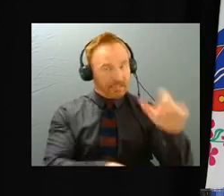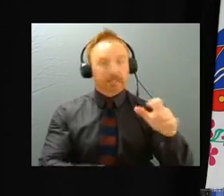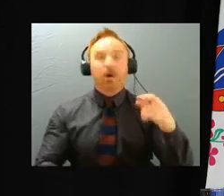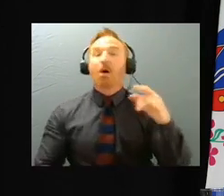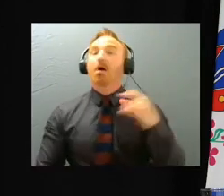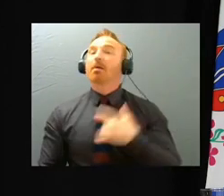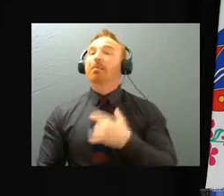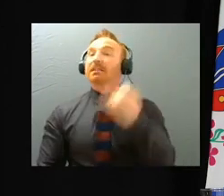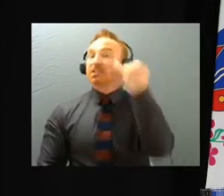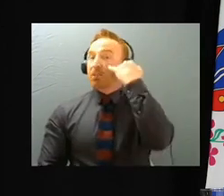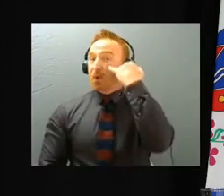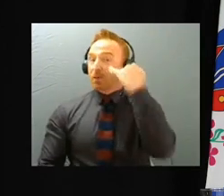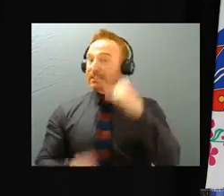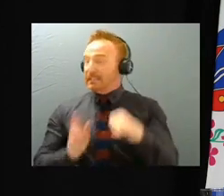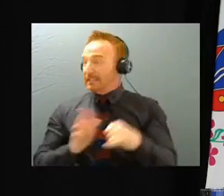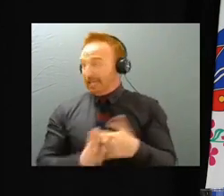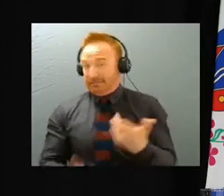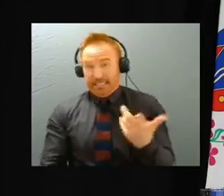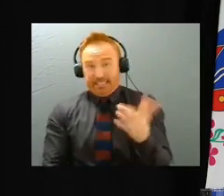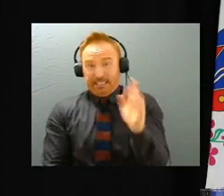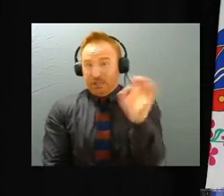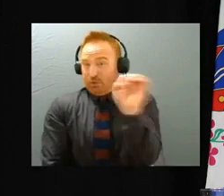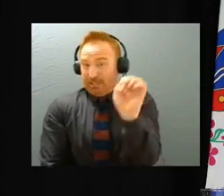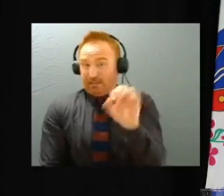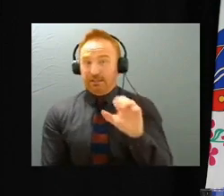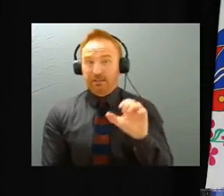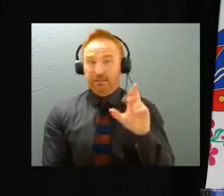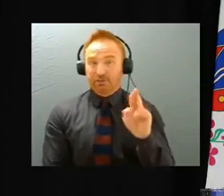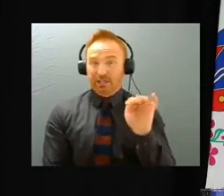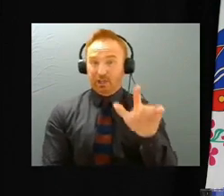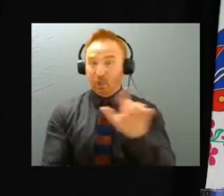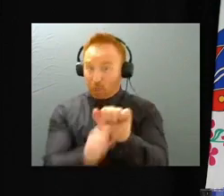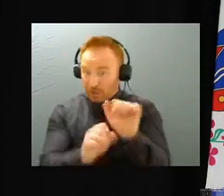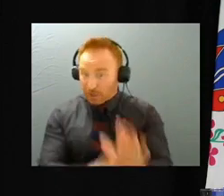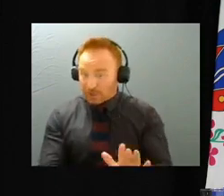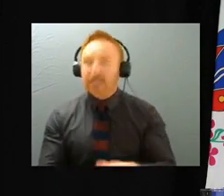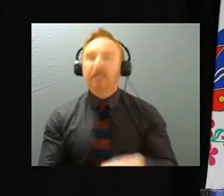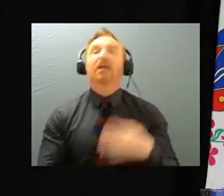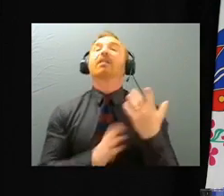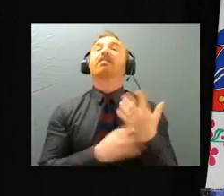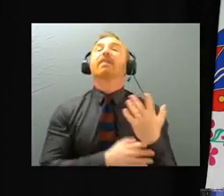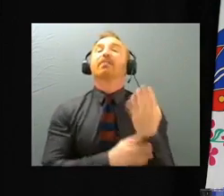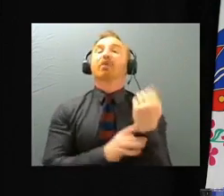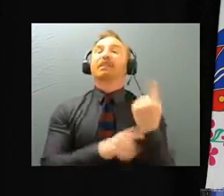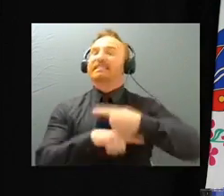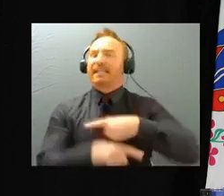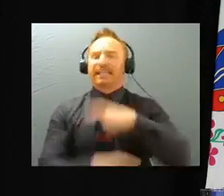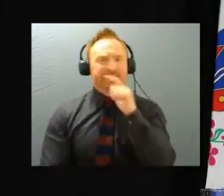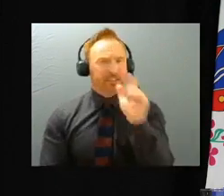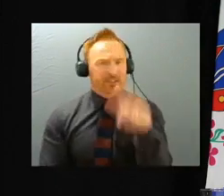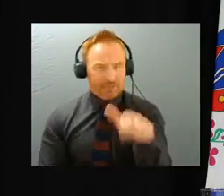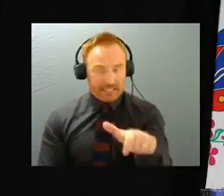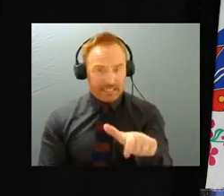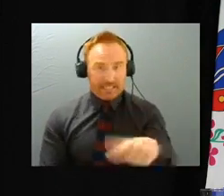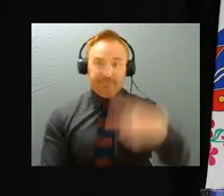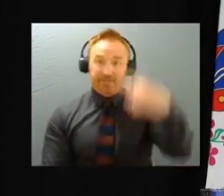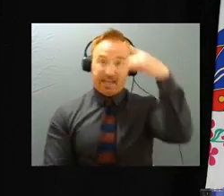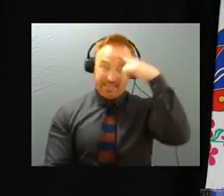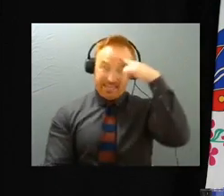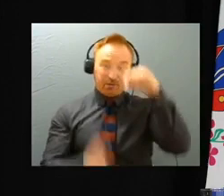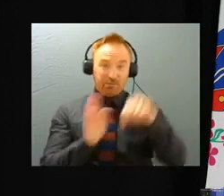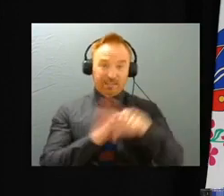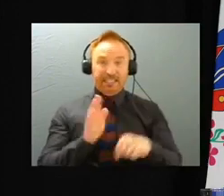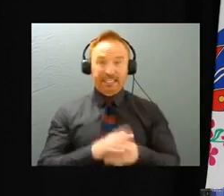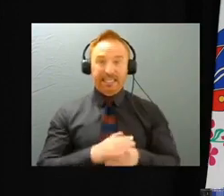When I think about what it's going to take for us to sail safely through the next few weeks, I think in 3 groups of 6s.